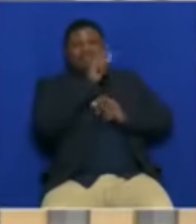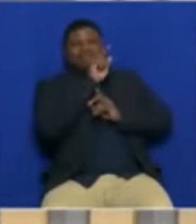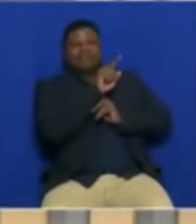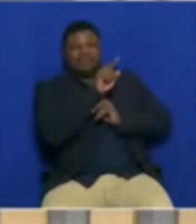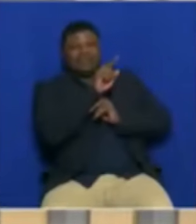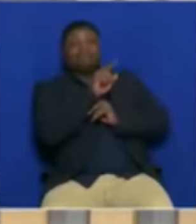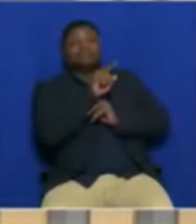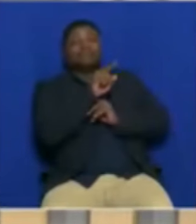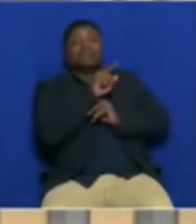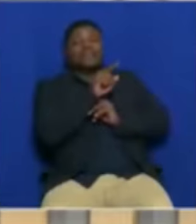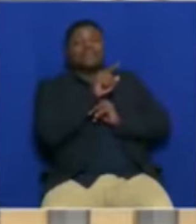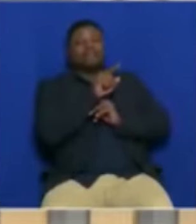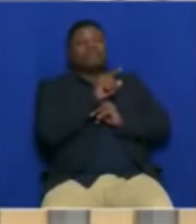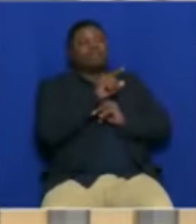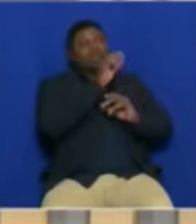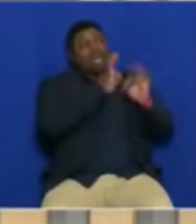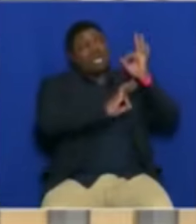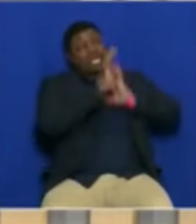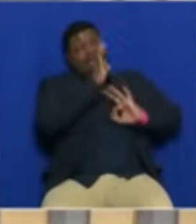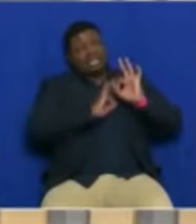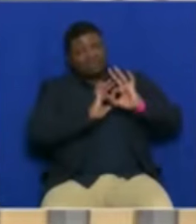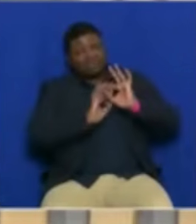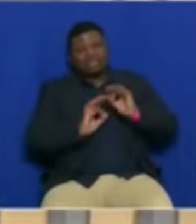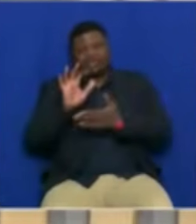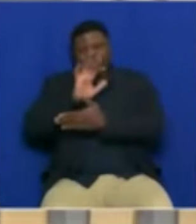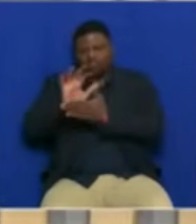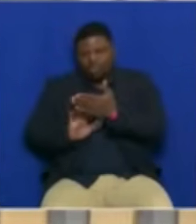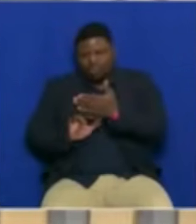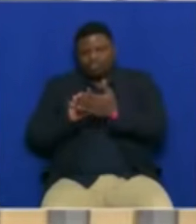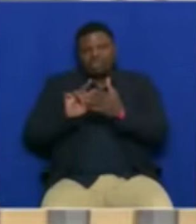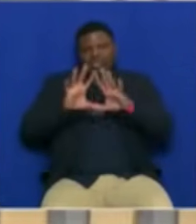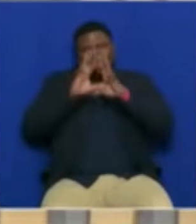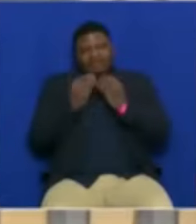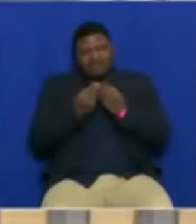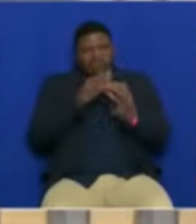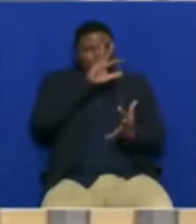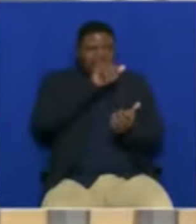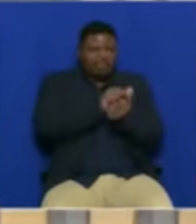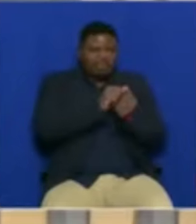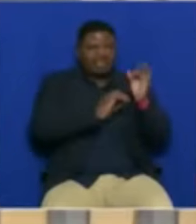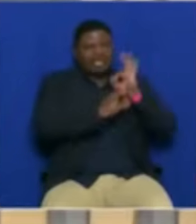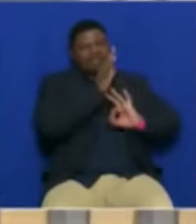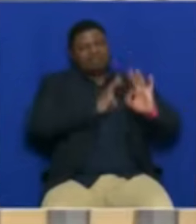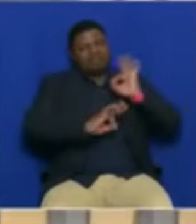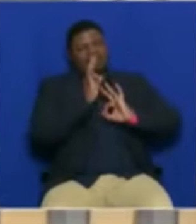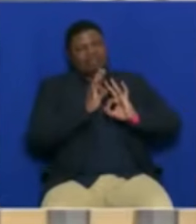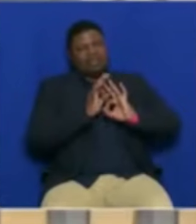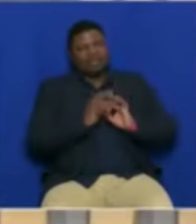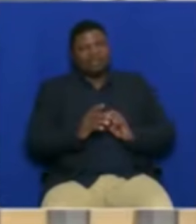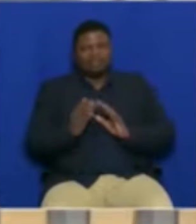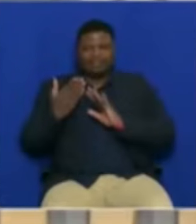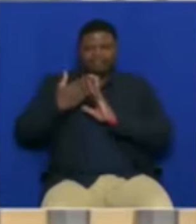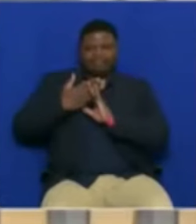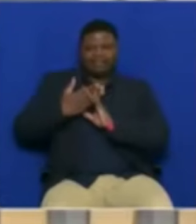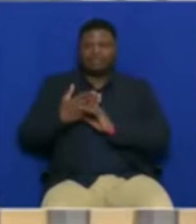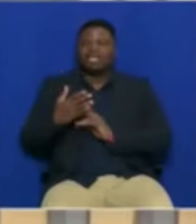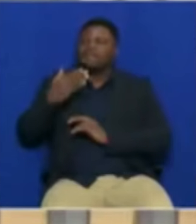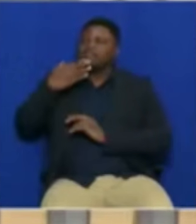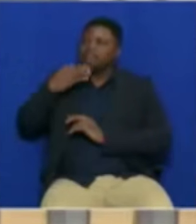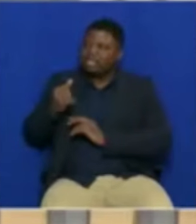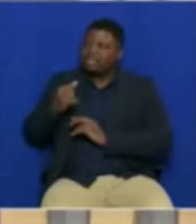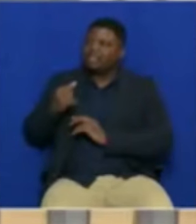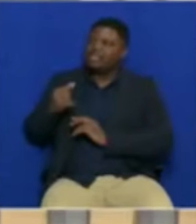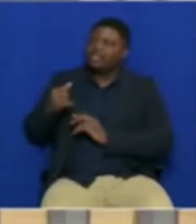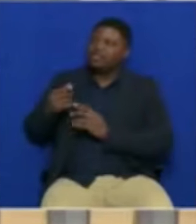This whatever is there. Do you want to give a date? Because as I understood